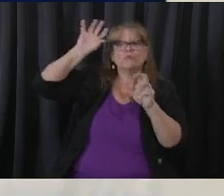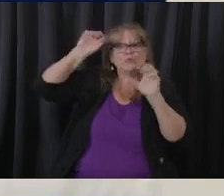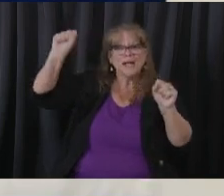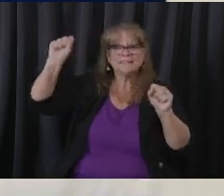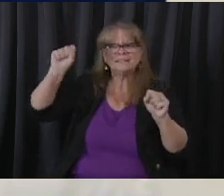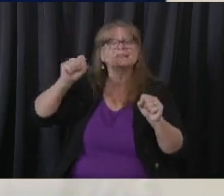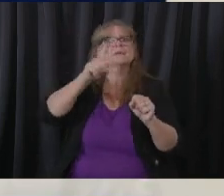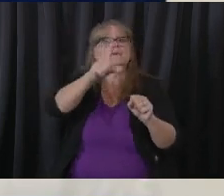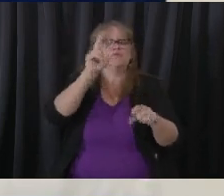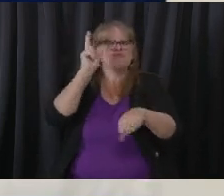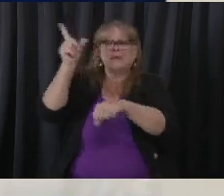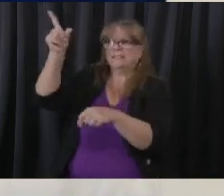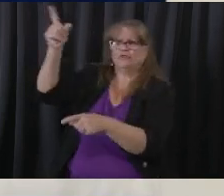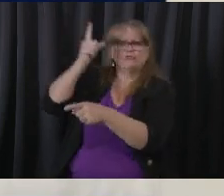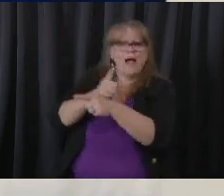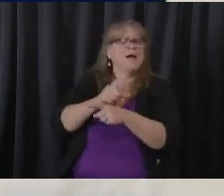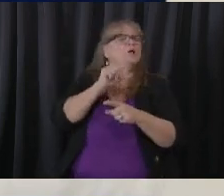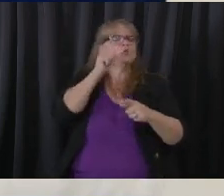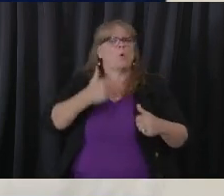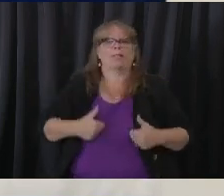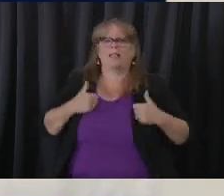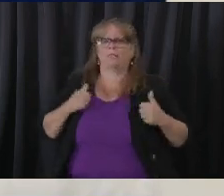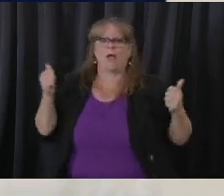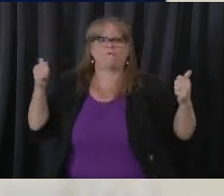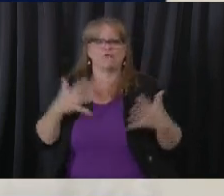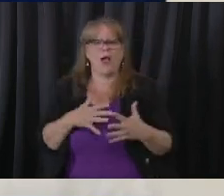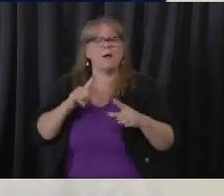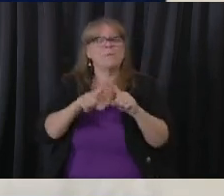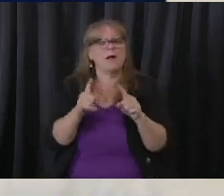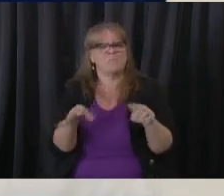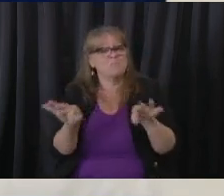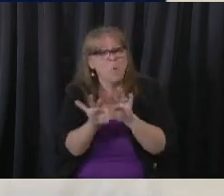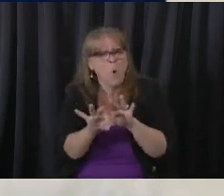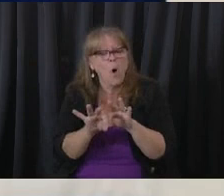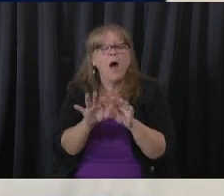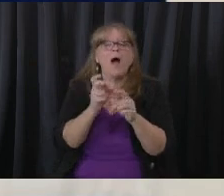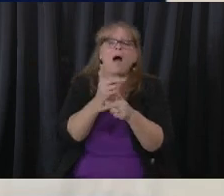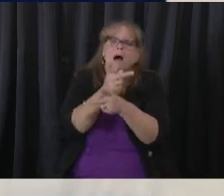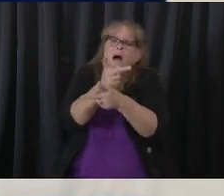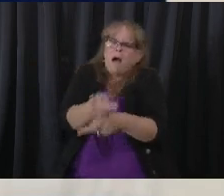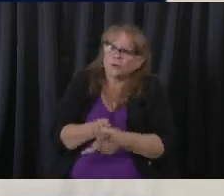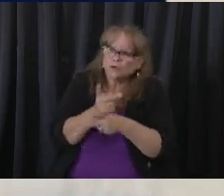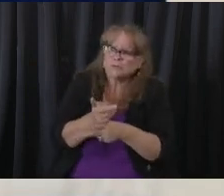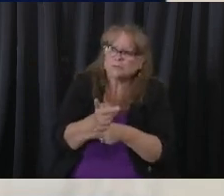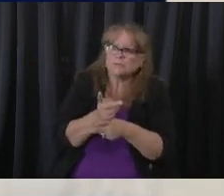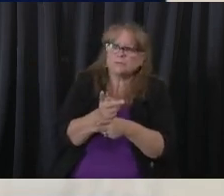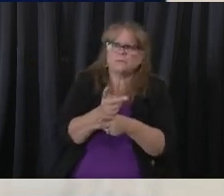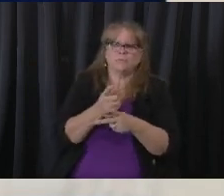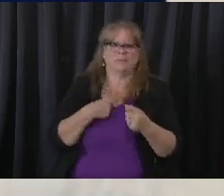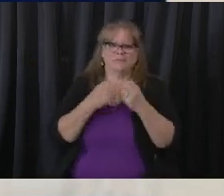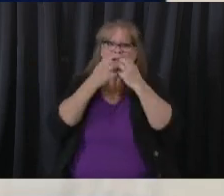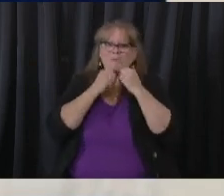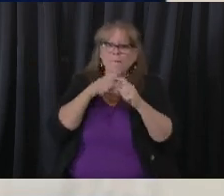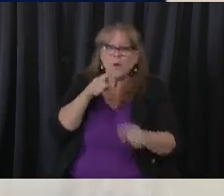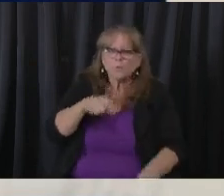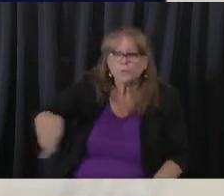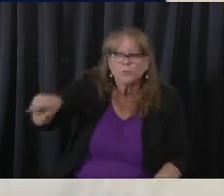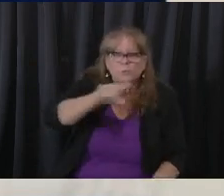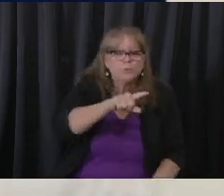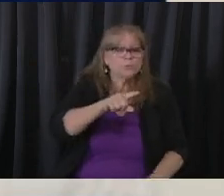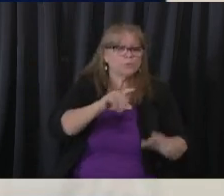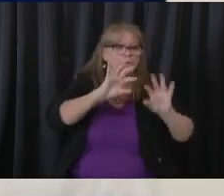be careful. Be careful. I care about you. Your loved ones care about you. You are an important part of Colorado for